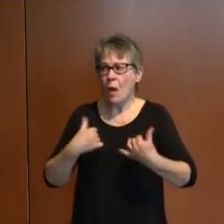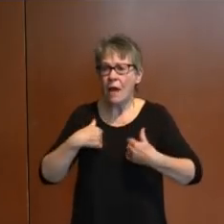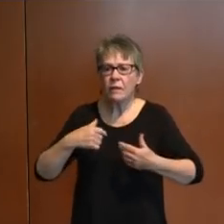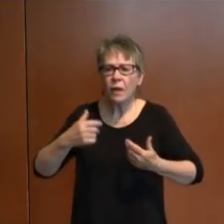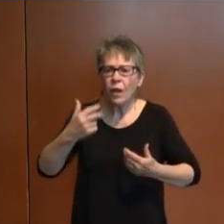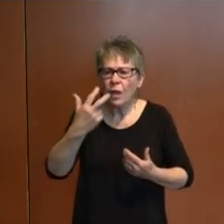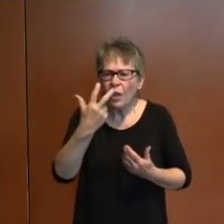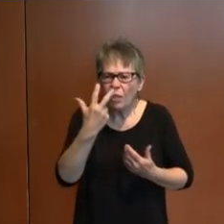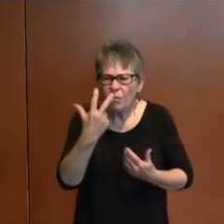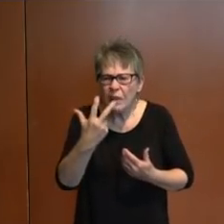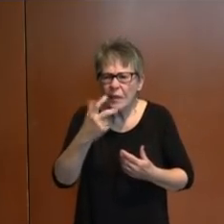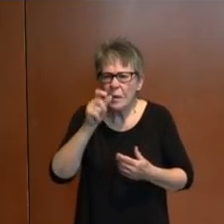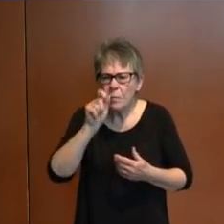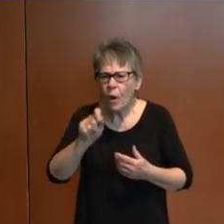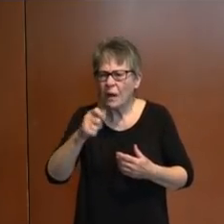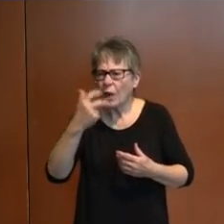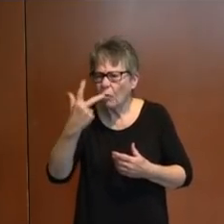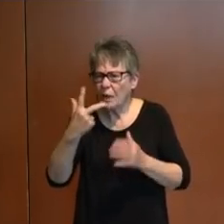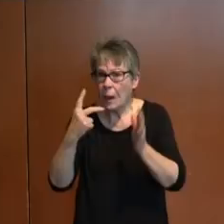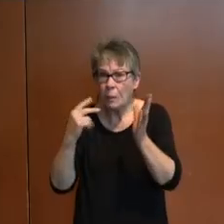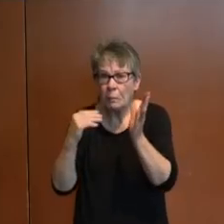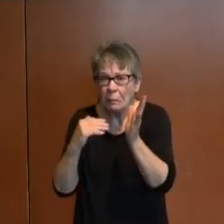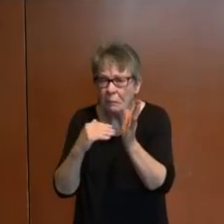benefits last week. In New Jersey,